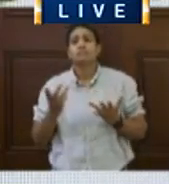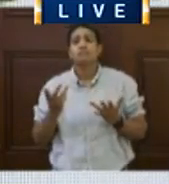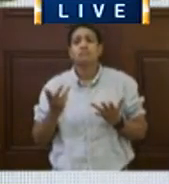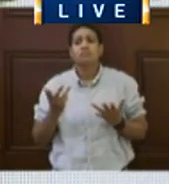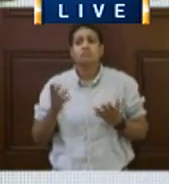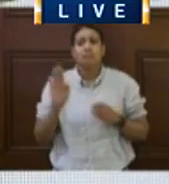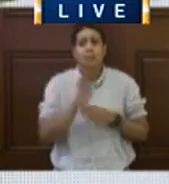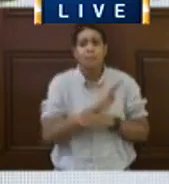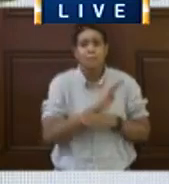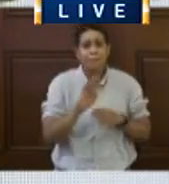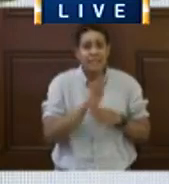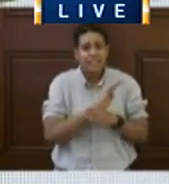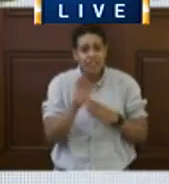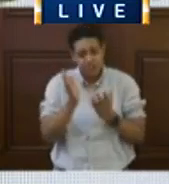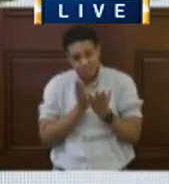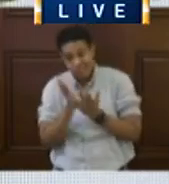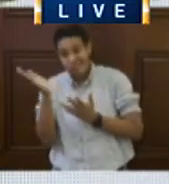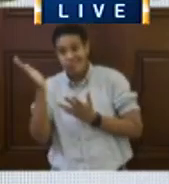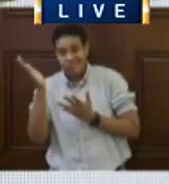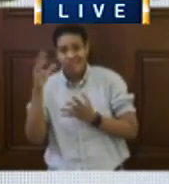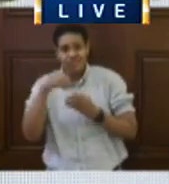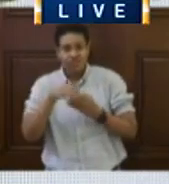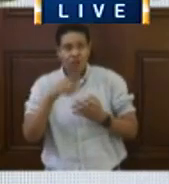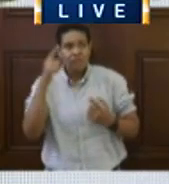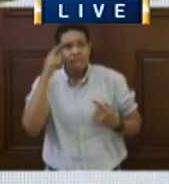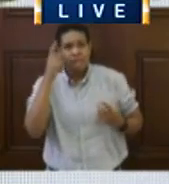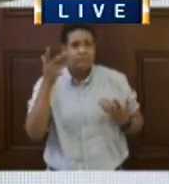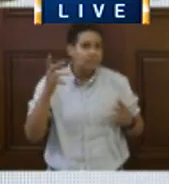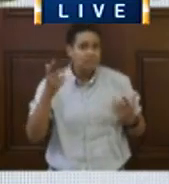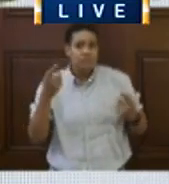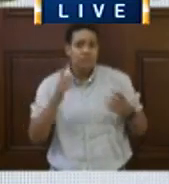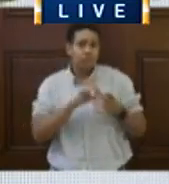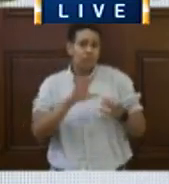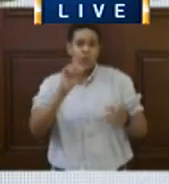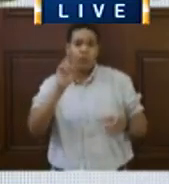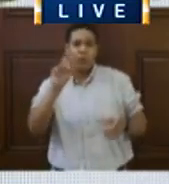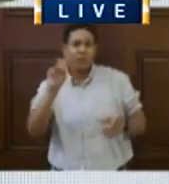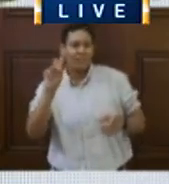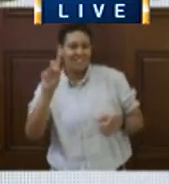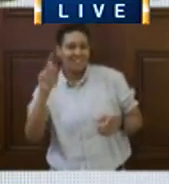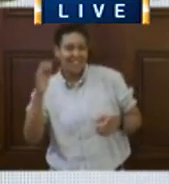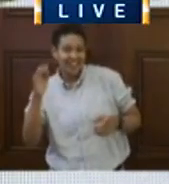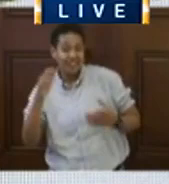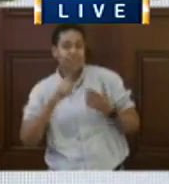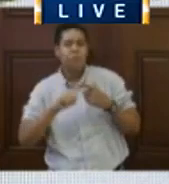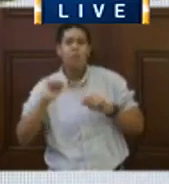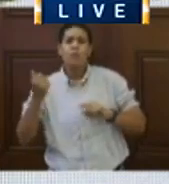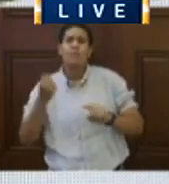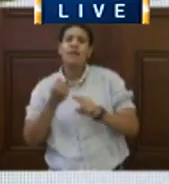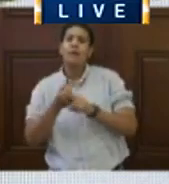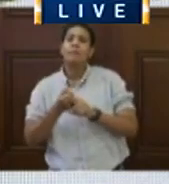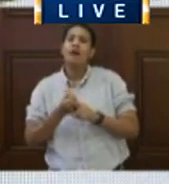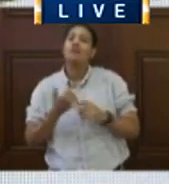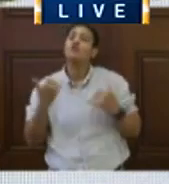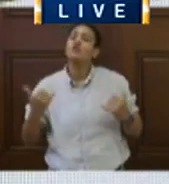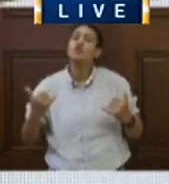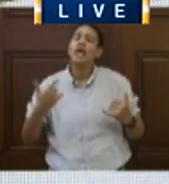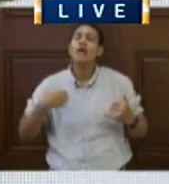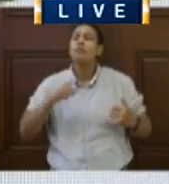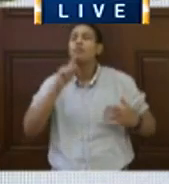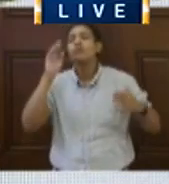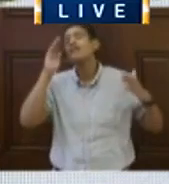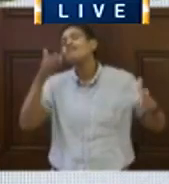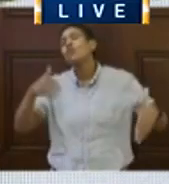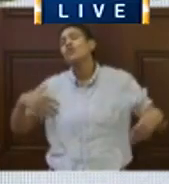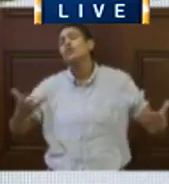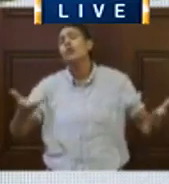business dimension, and it has other impacts as well. Today, we want to focus